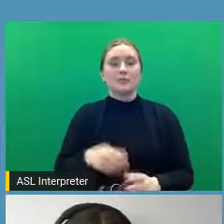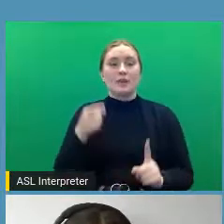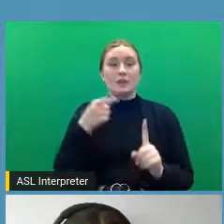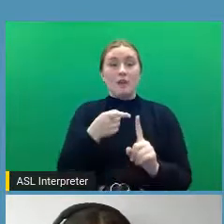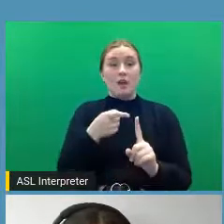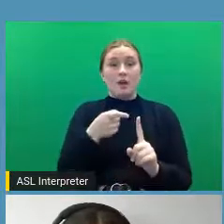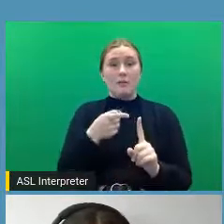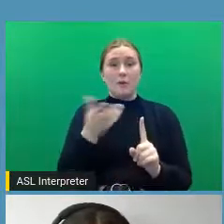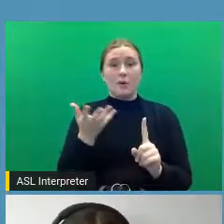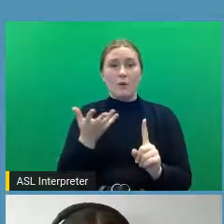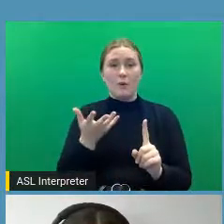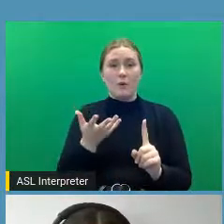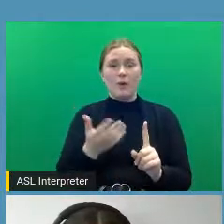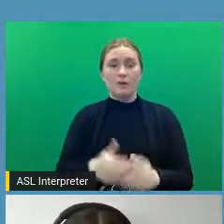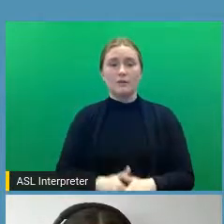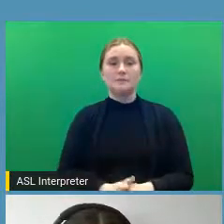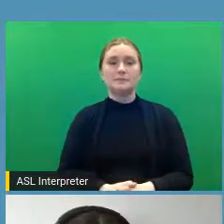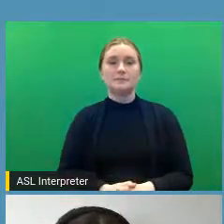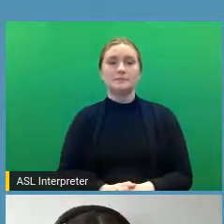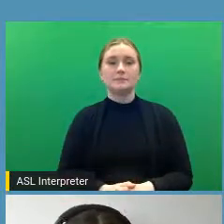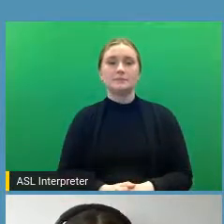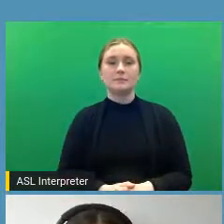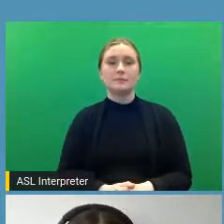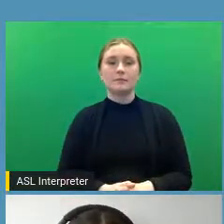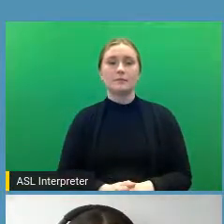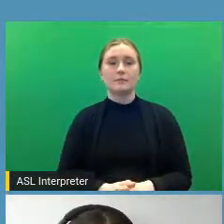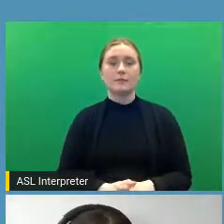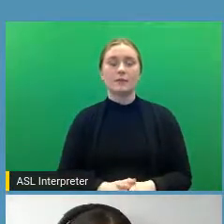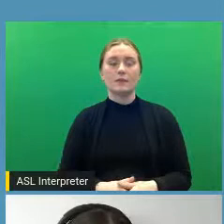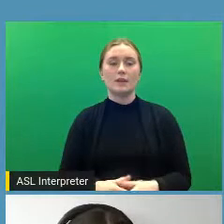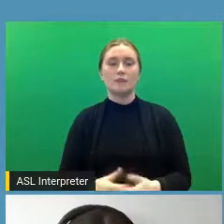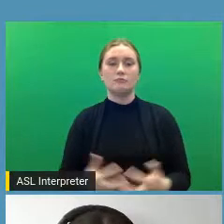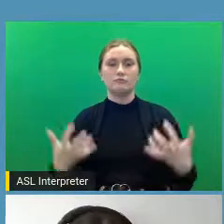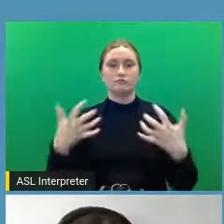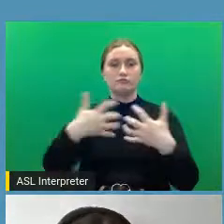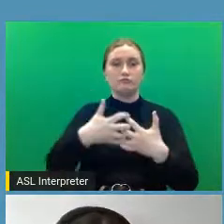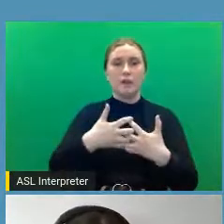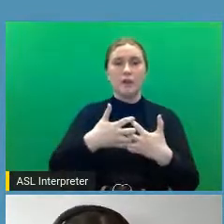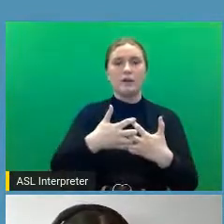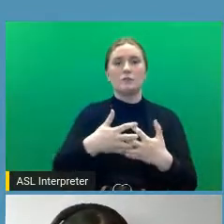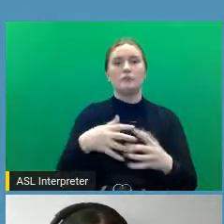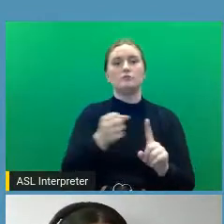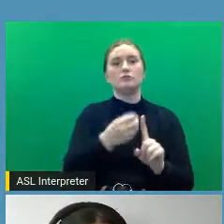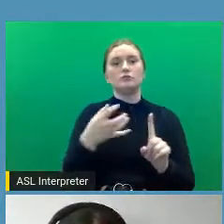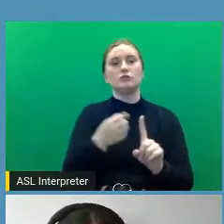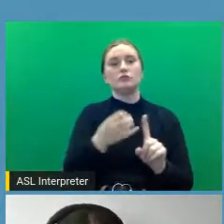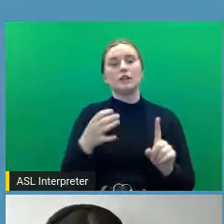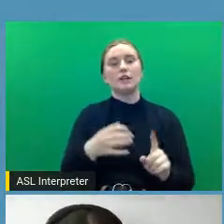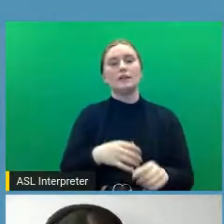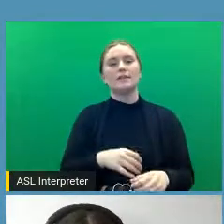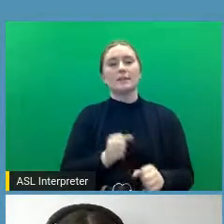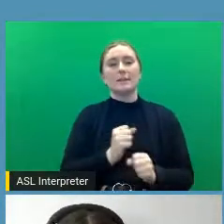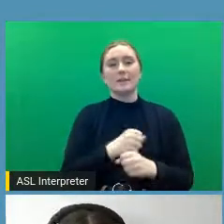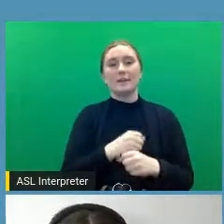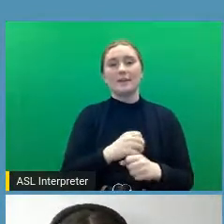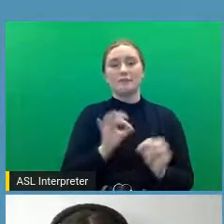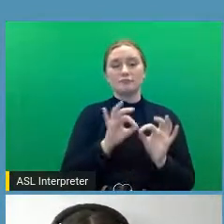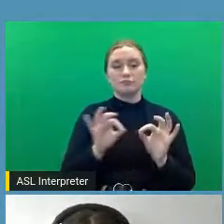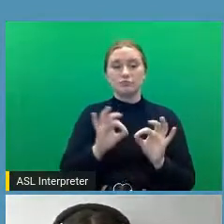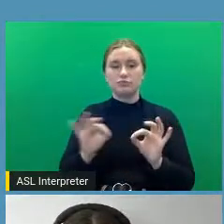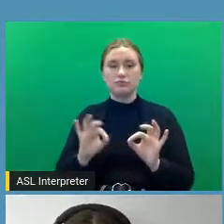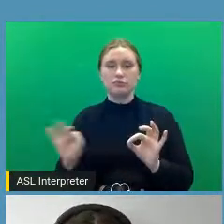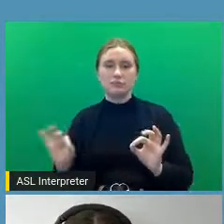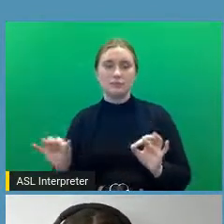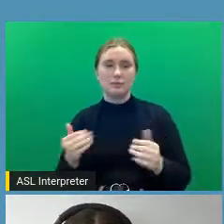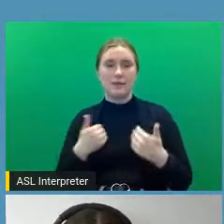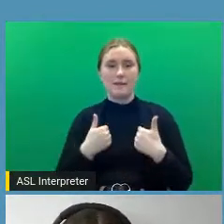which there is a matching of visual content to descriptive narration, making sure that you